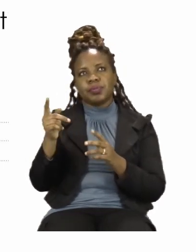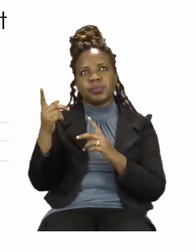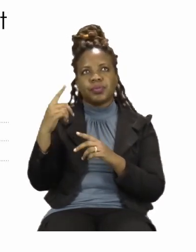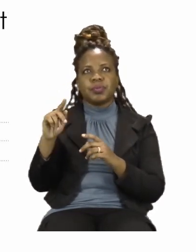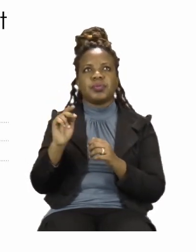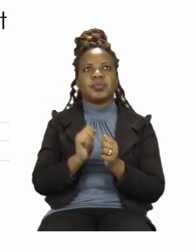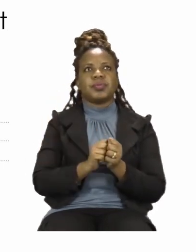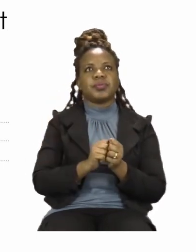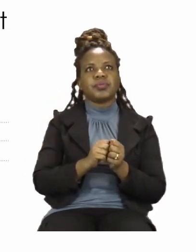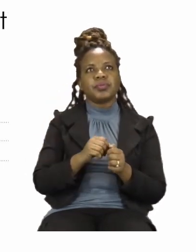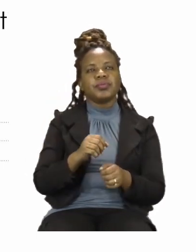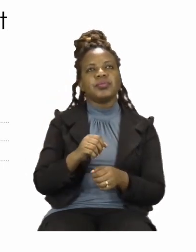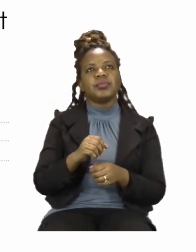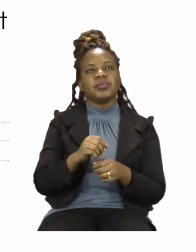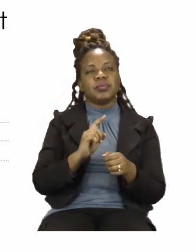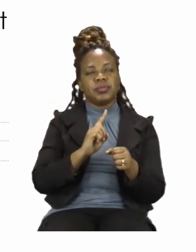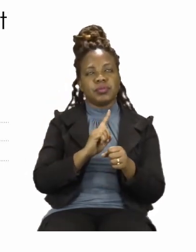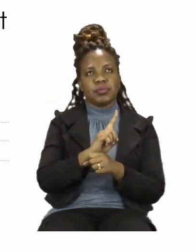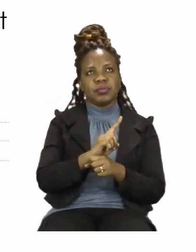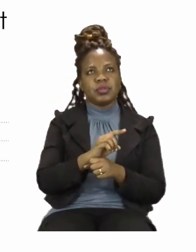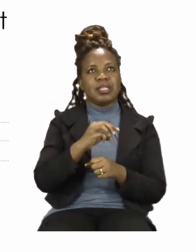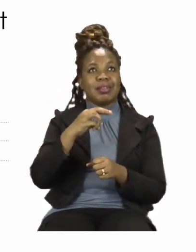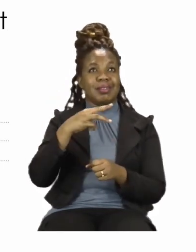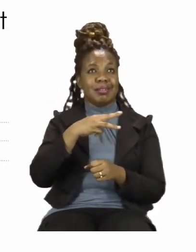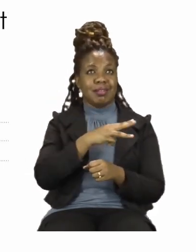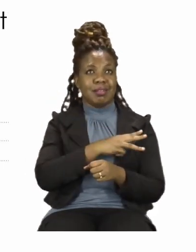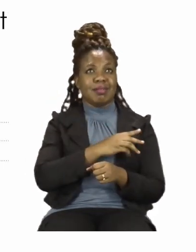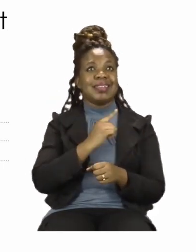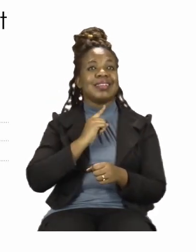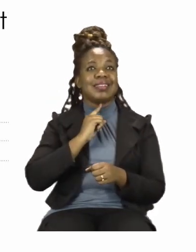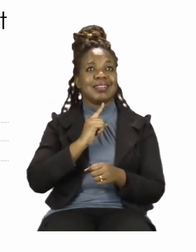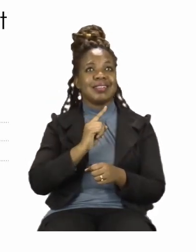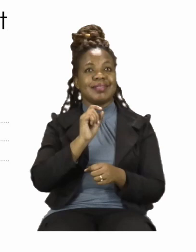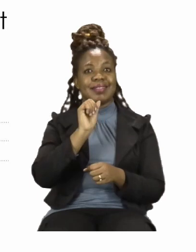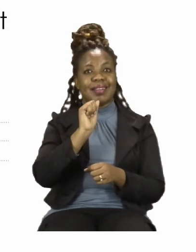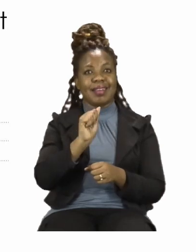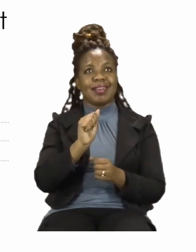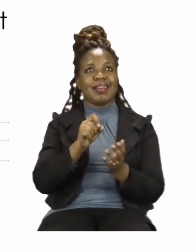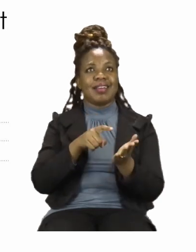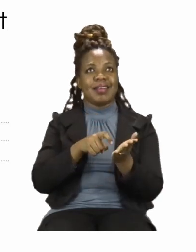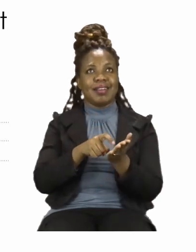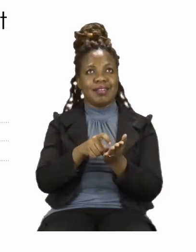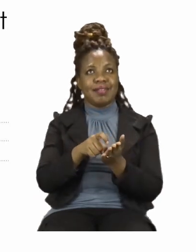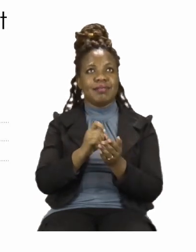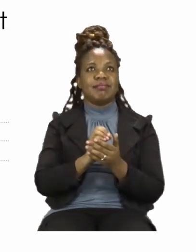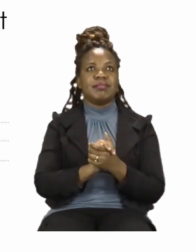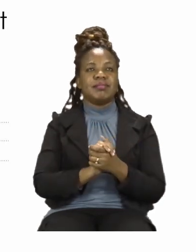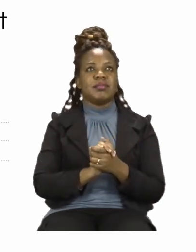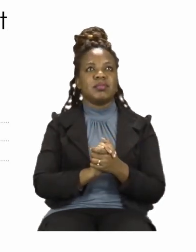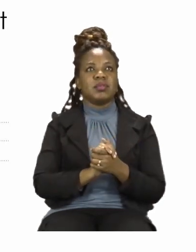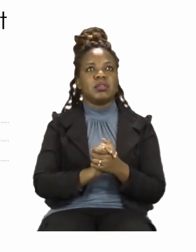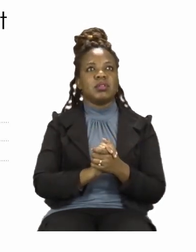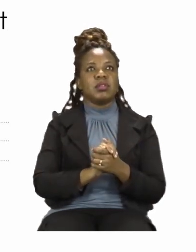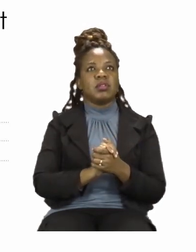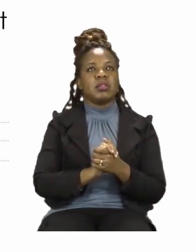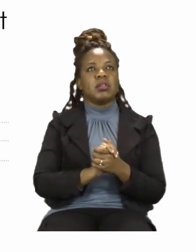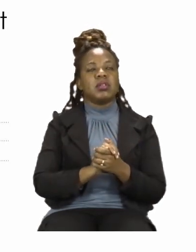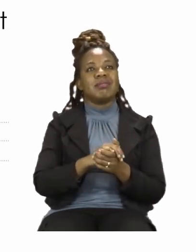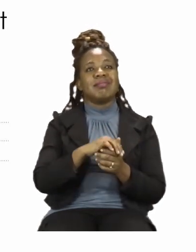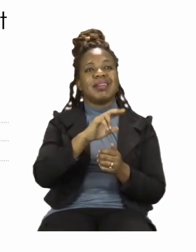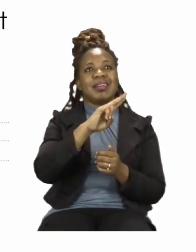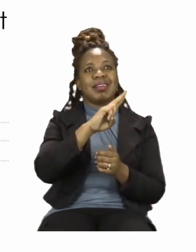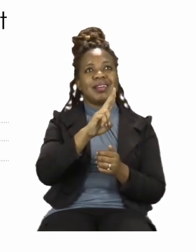HIV is a virus. Now the reason why we put it in capital letters